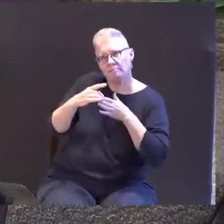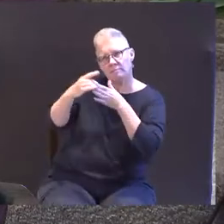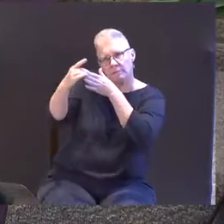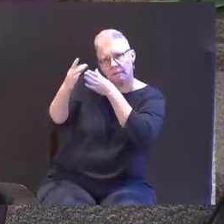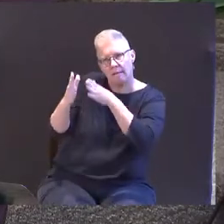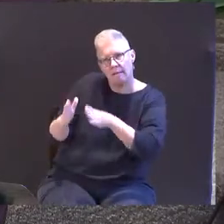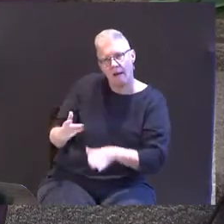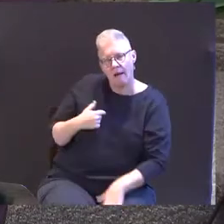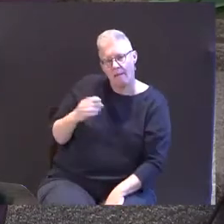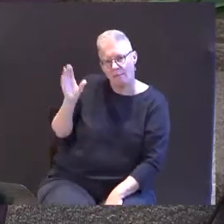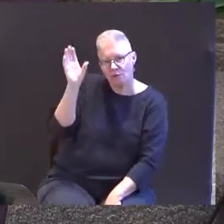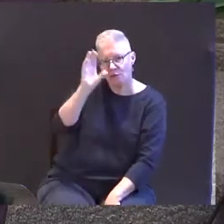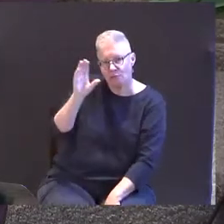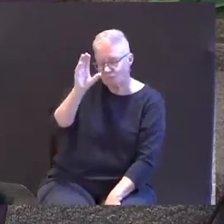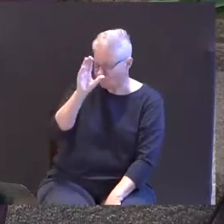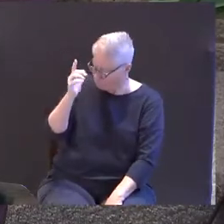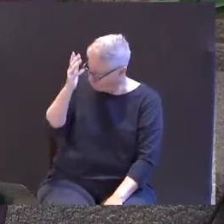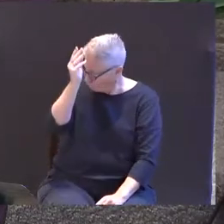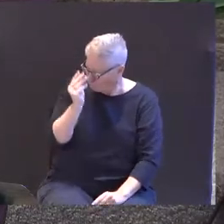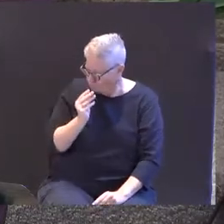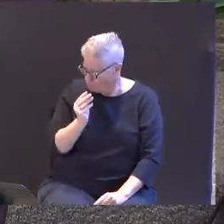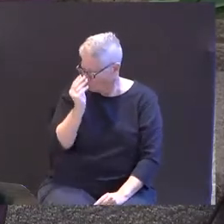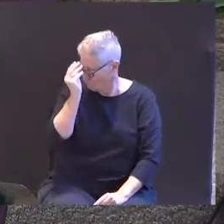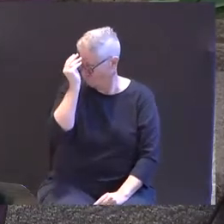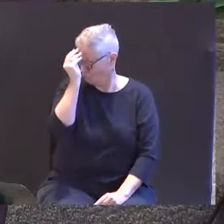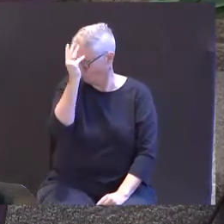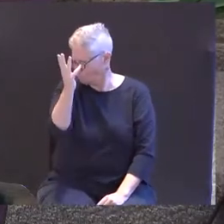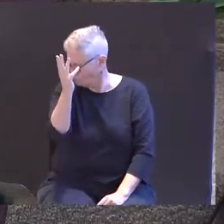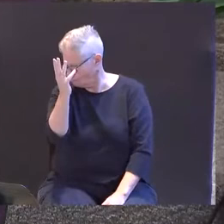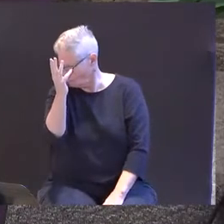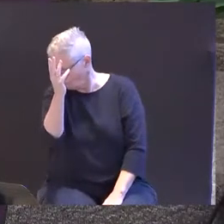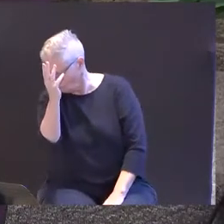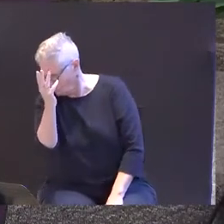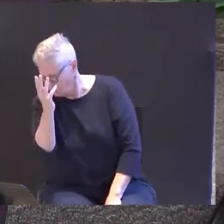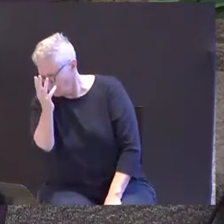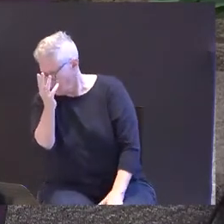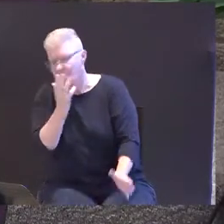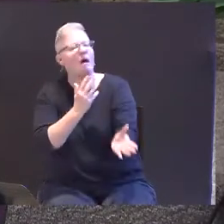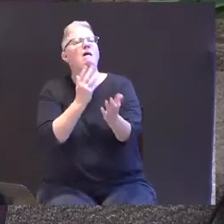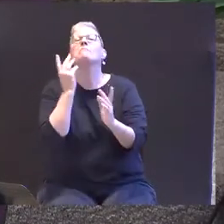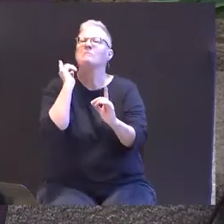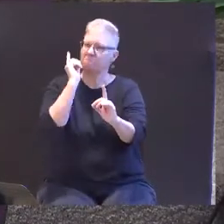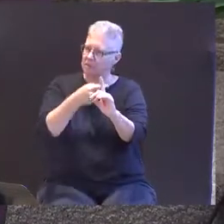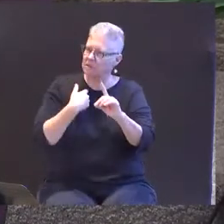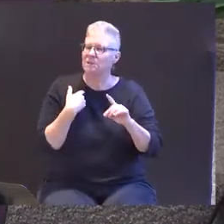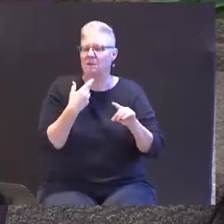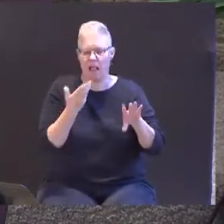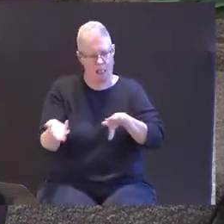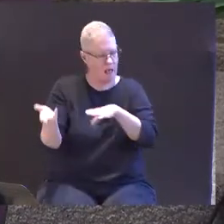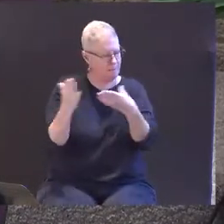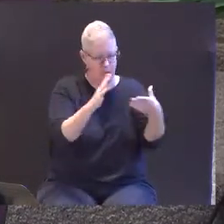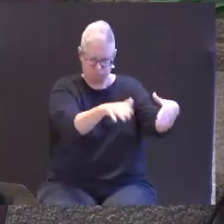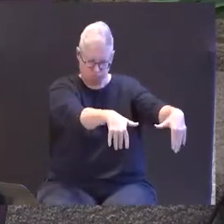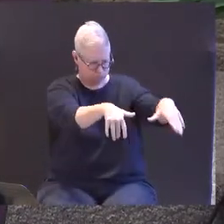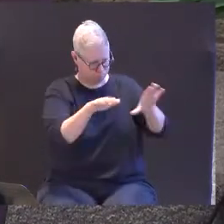Cause when I'm letting lowered low in my grave, that's gonna be the only thing that's left of me.